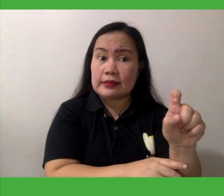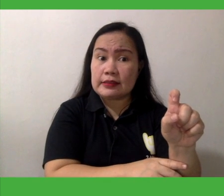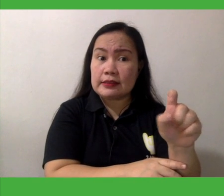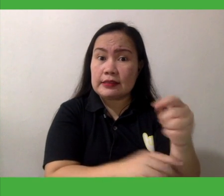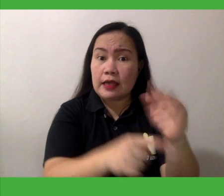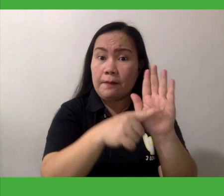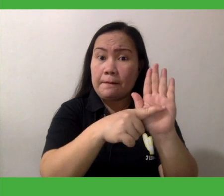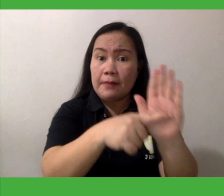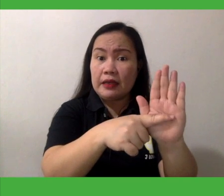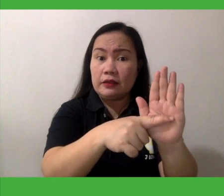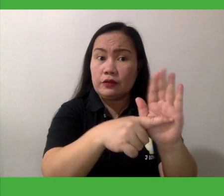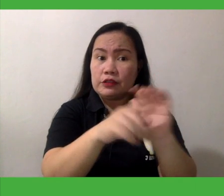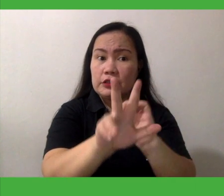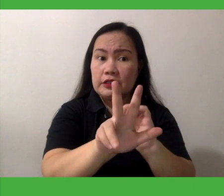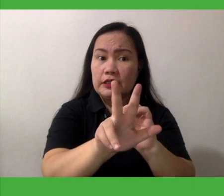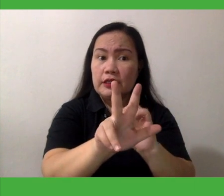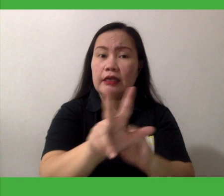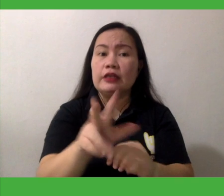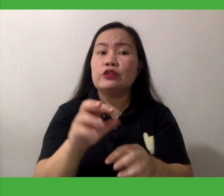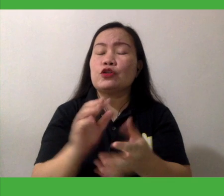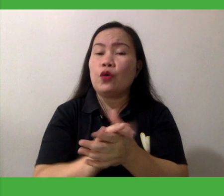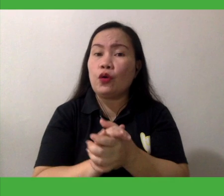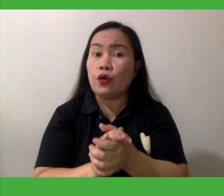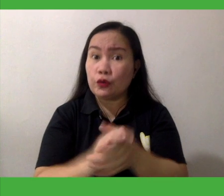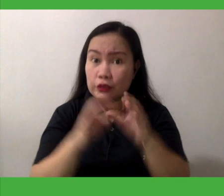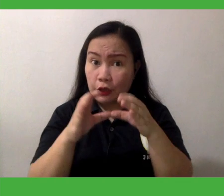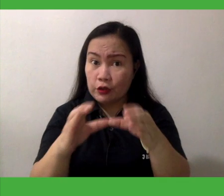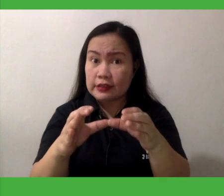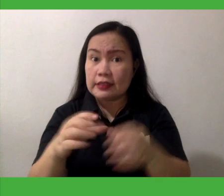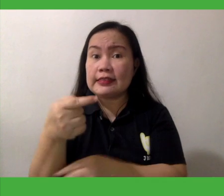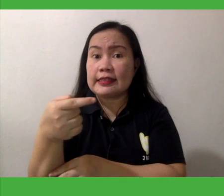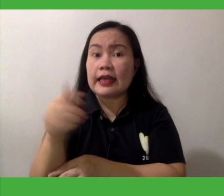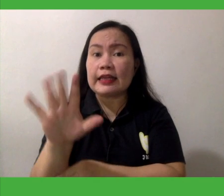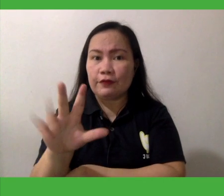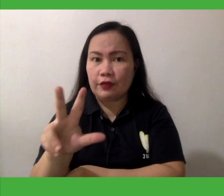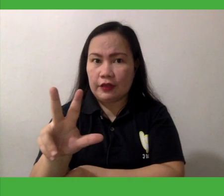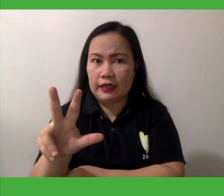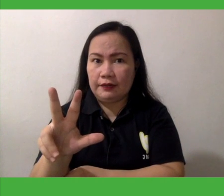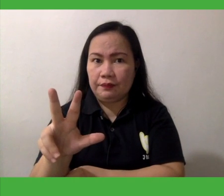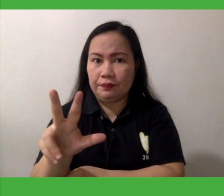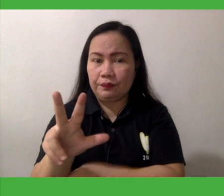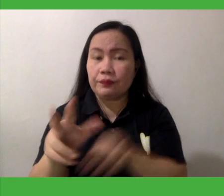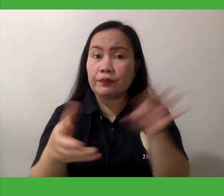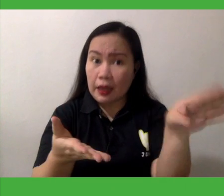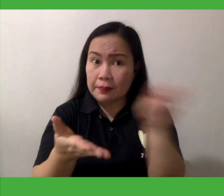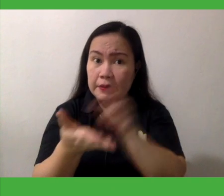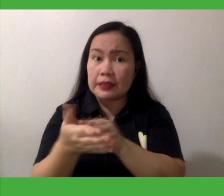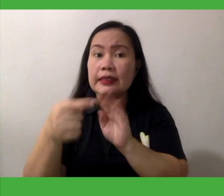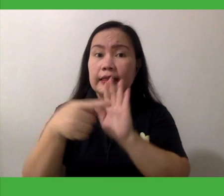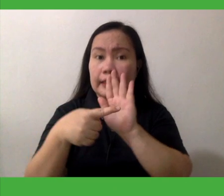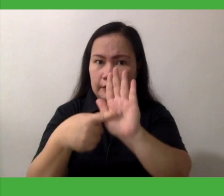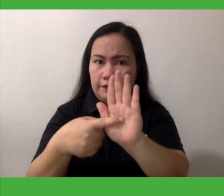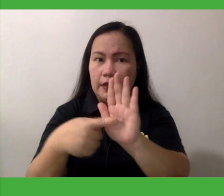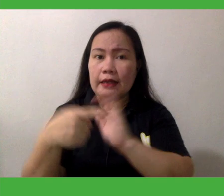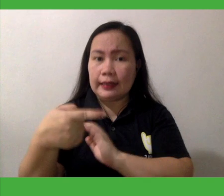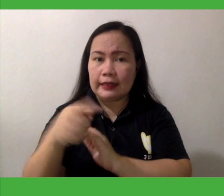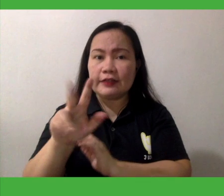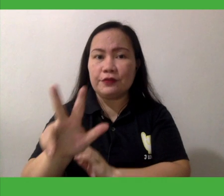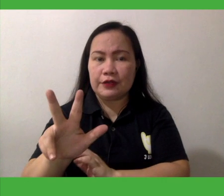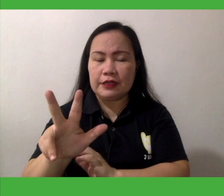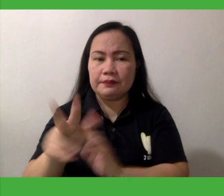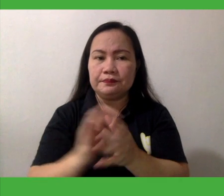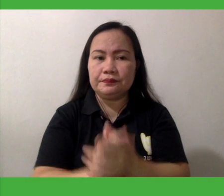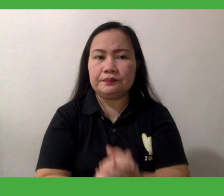then this one, so 2x minus 3, so the constant here is negative 3. So, isasama po natin ito, yung sign po